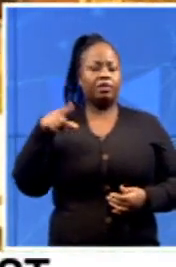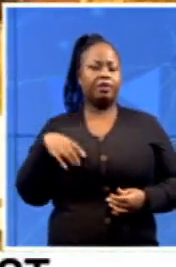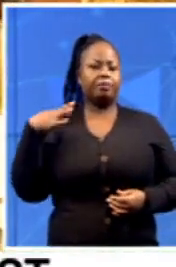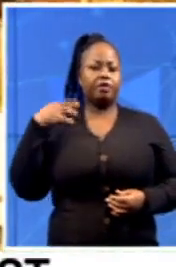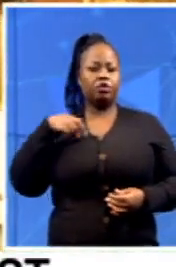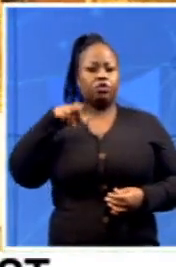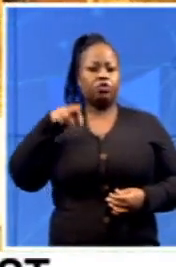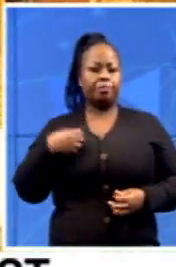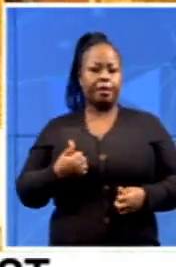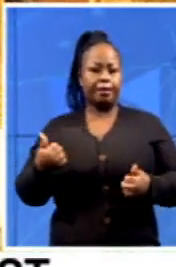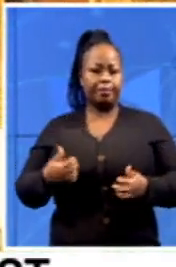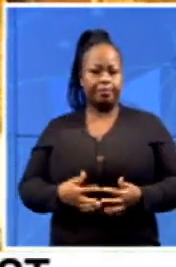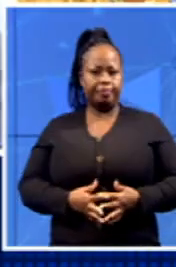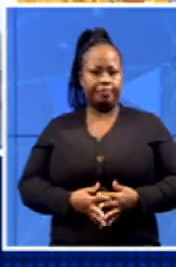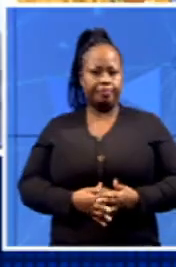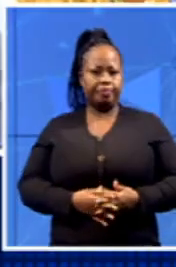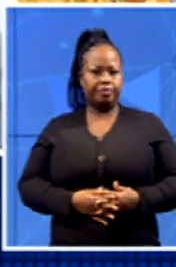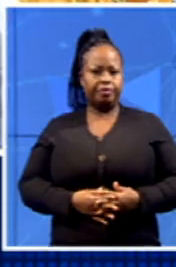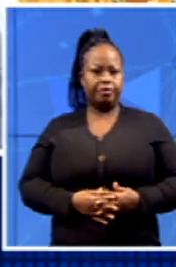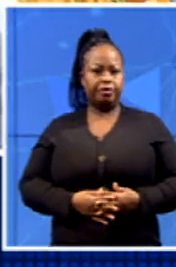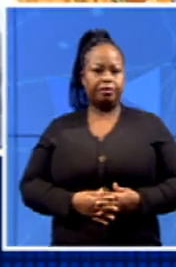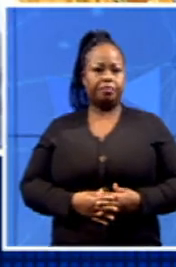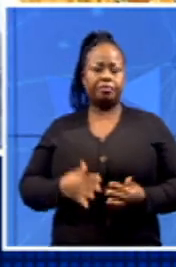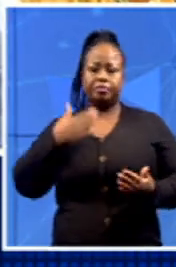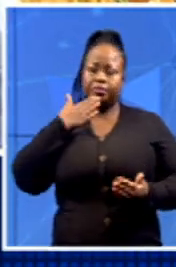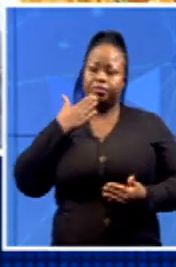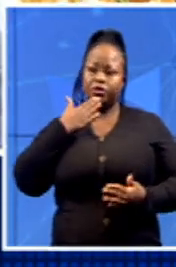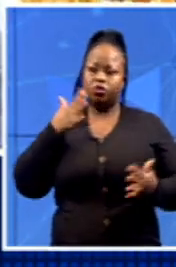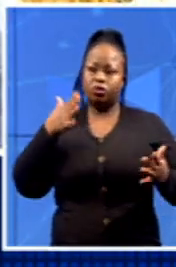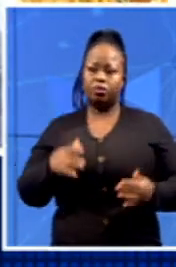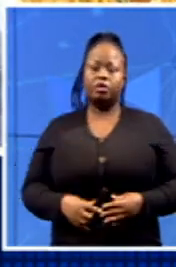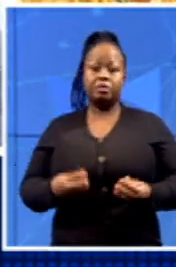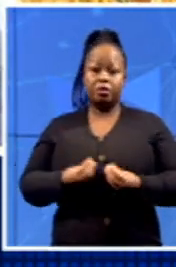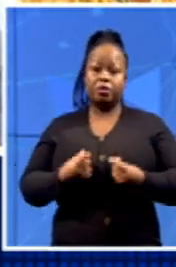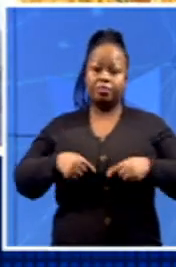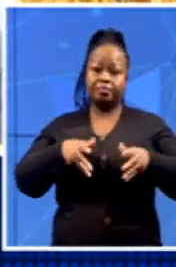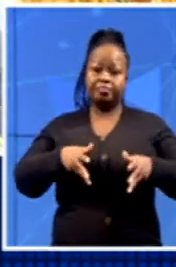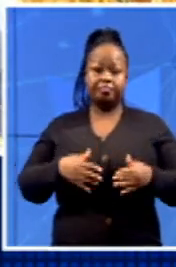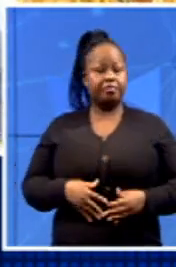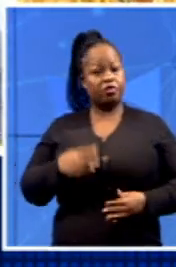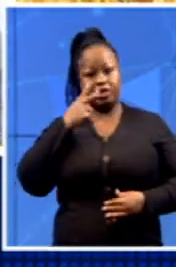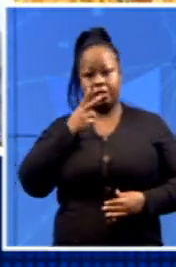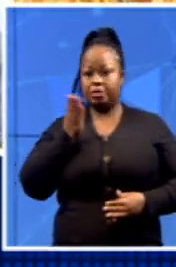With that said, it's back to you in the studio. Mr. Khumalo, thank you so much for bringing that to us. And of course, as